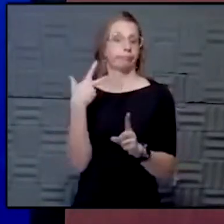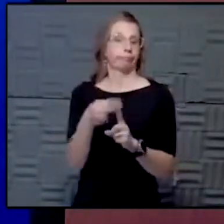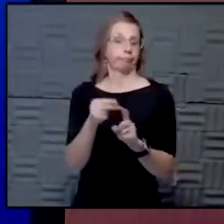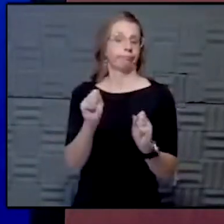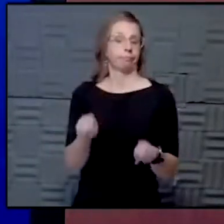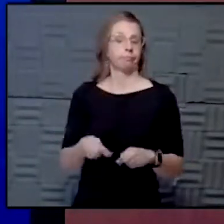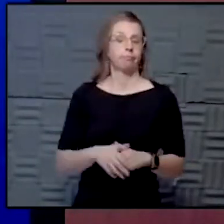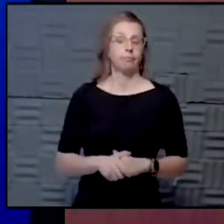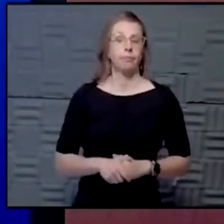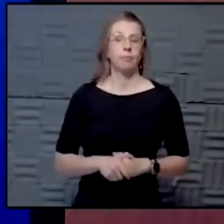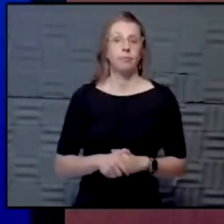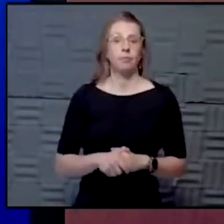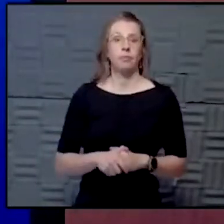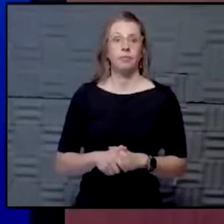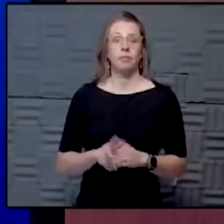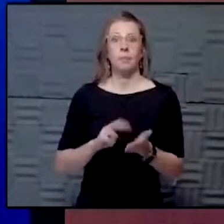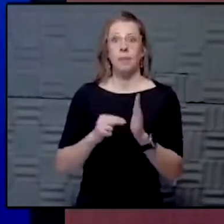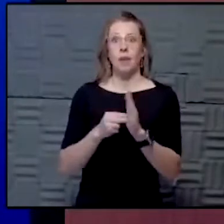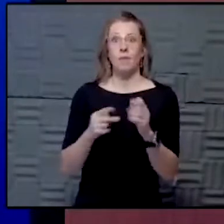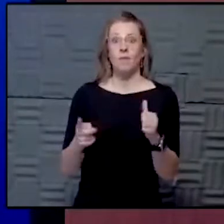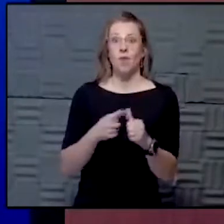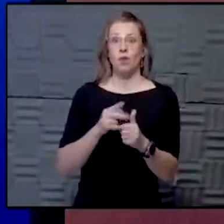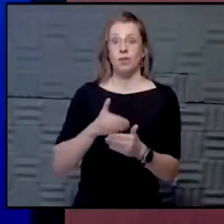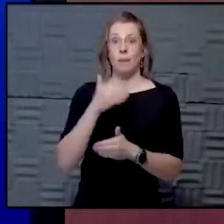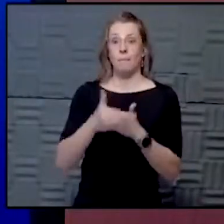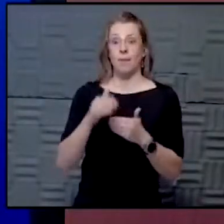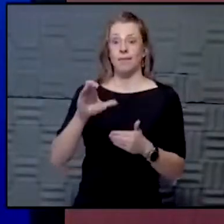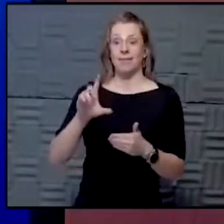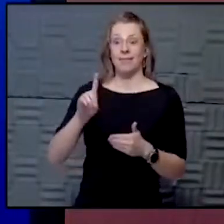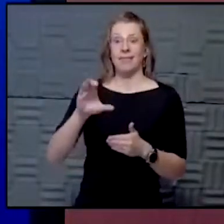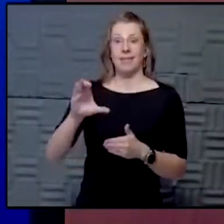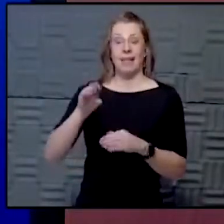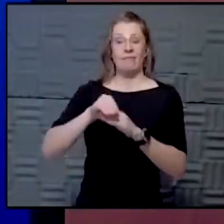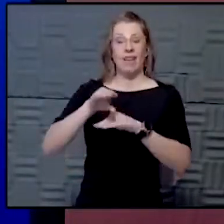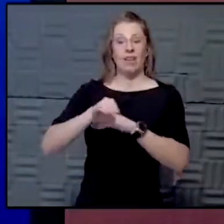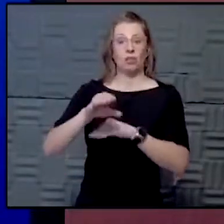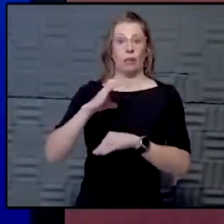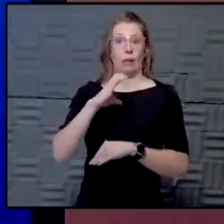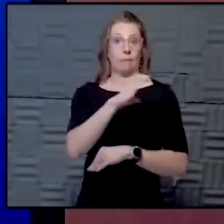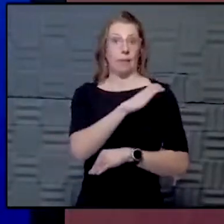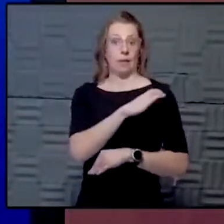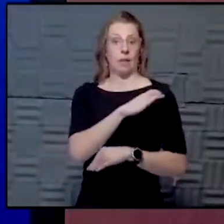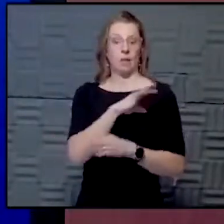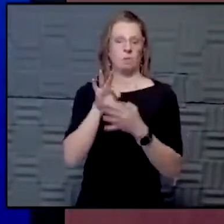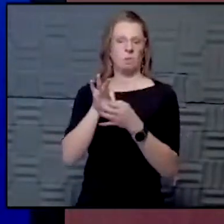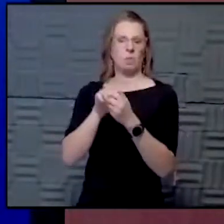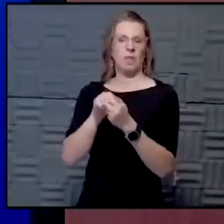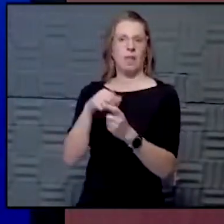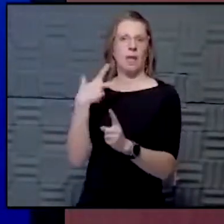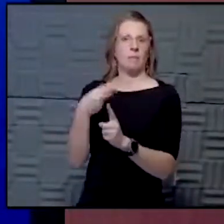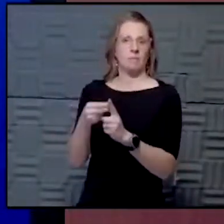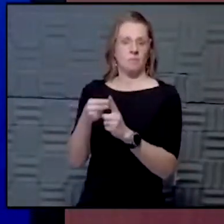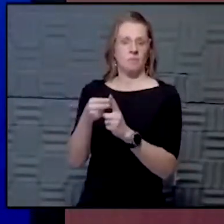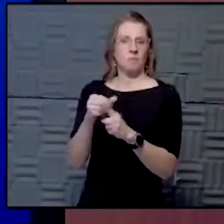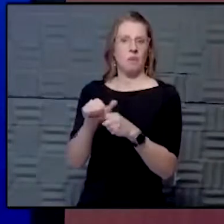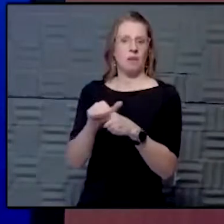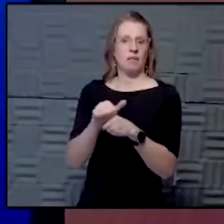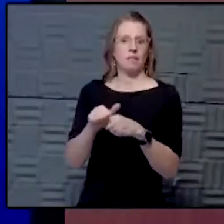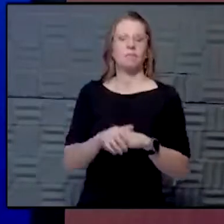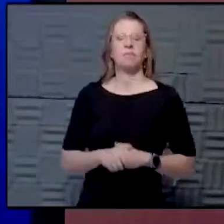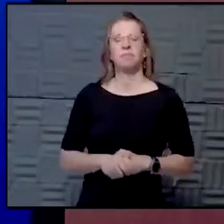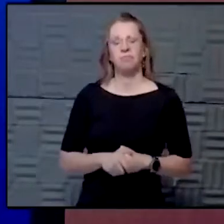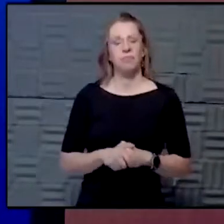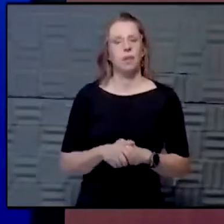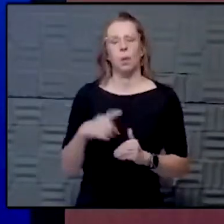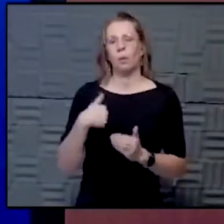think that means that's the first step. There's a CDC advisory committee on immunization practices, or the ACIP committee we've talked so much about. There's